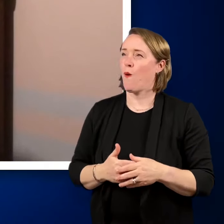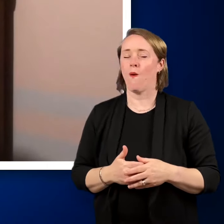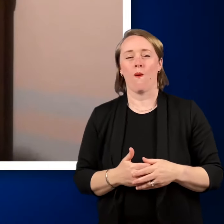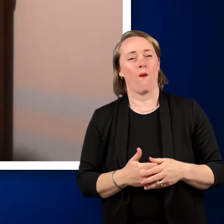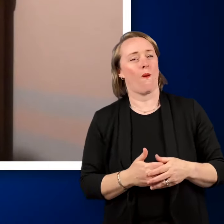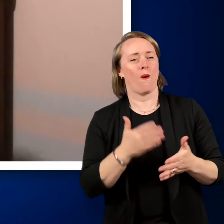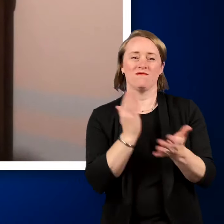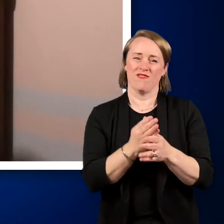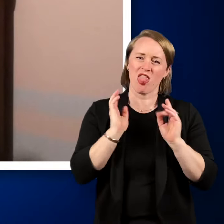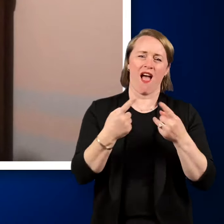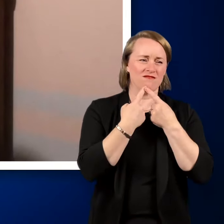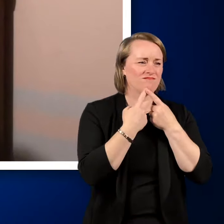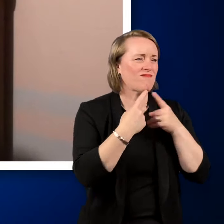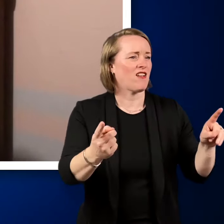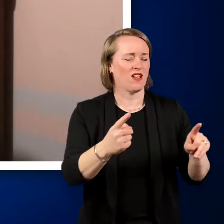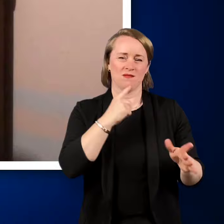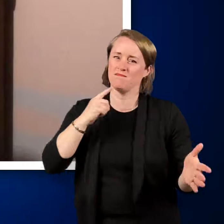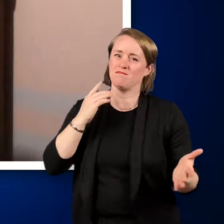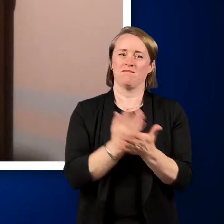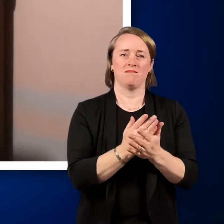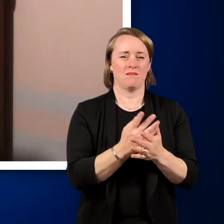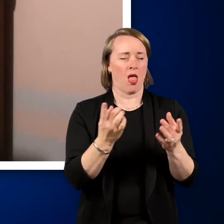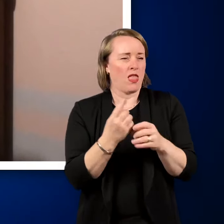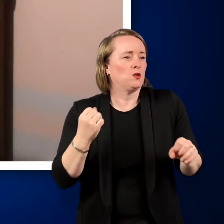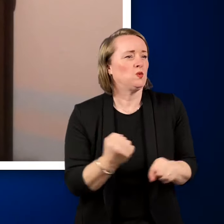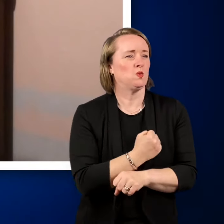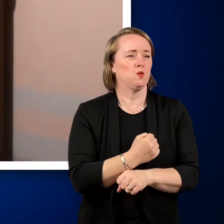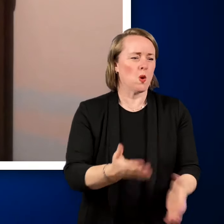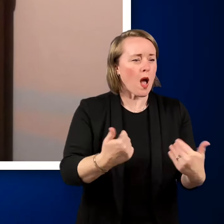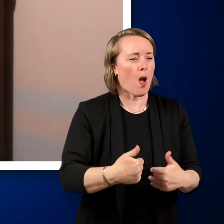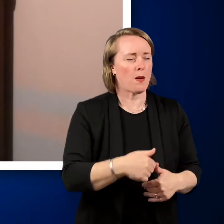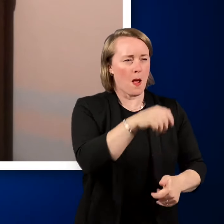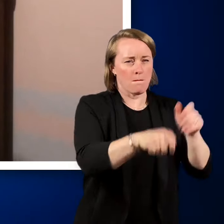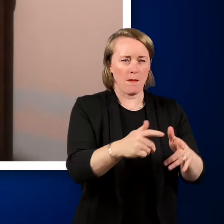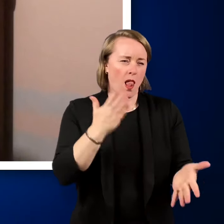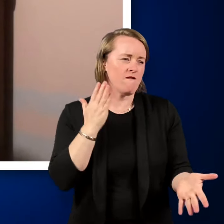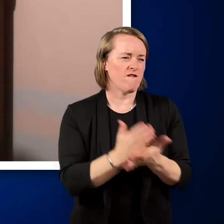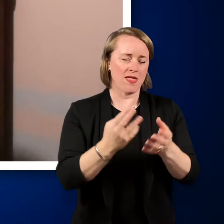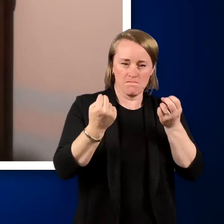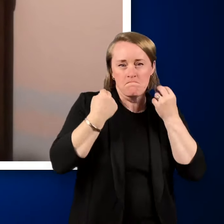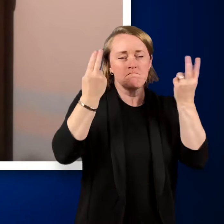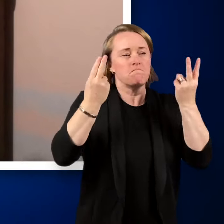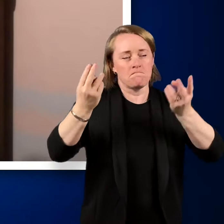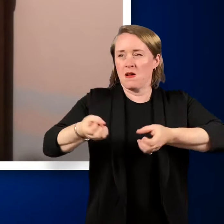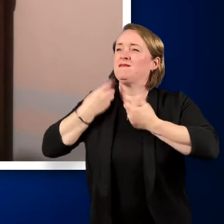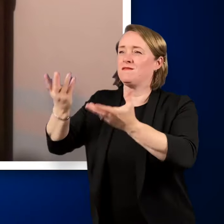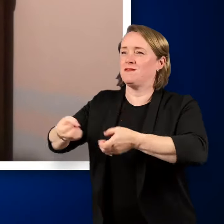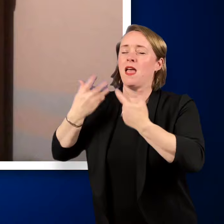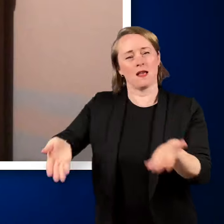A declaration, a thing to do. Men of faith, stand up, rise up and sing.